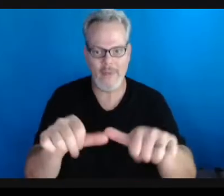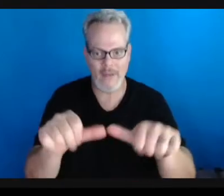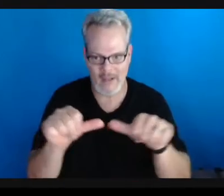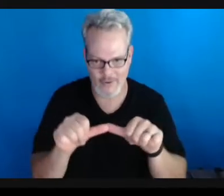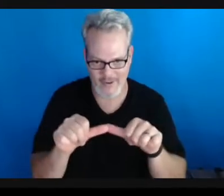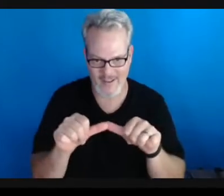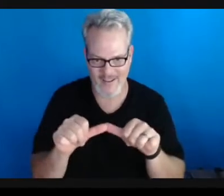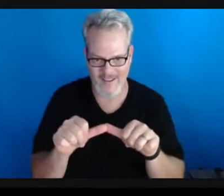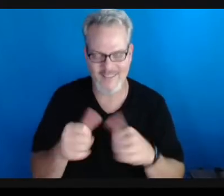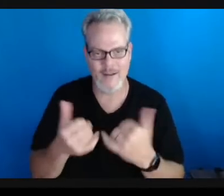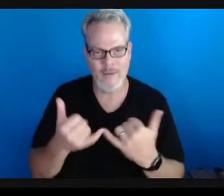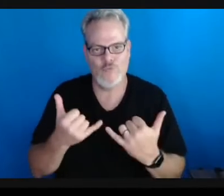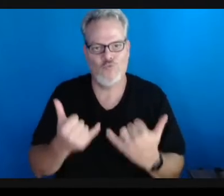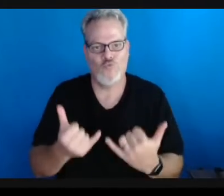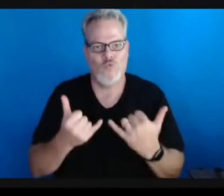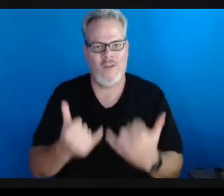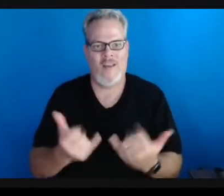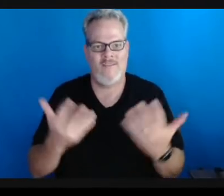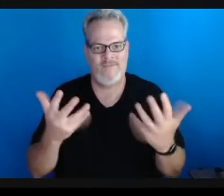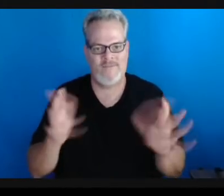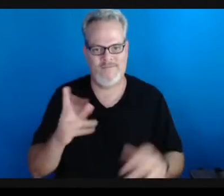And here we are today.